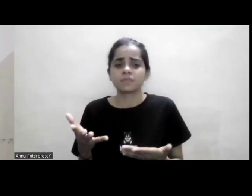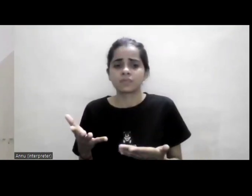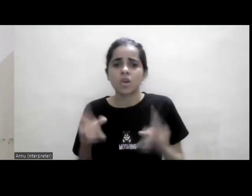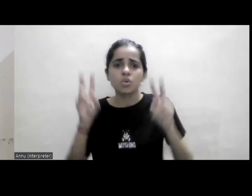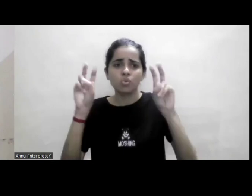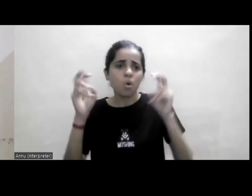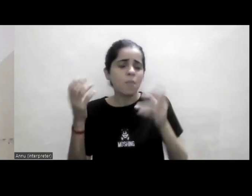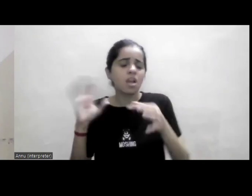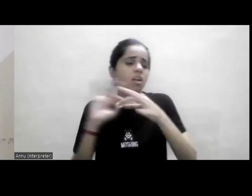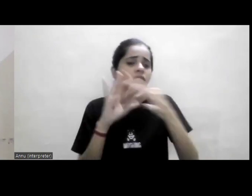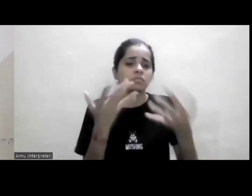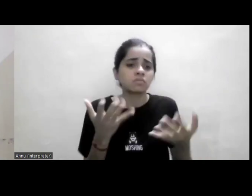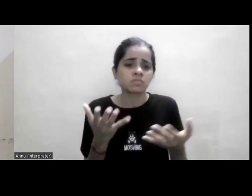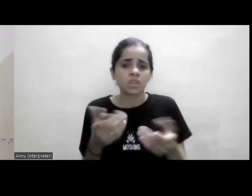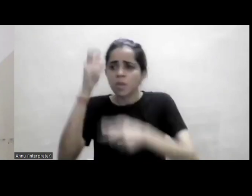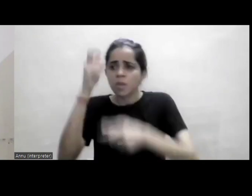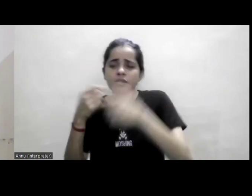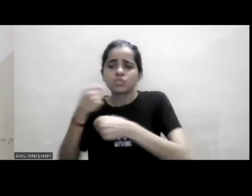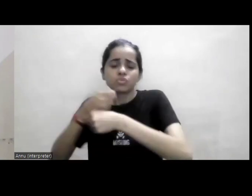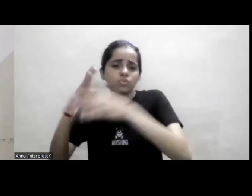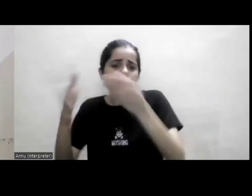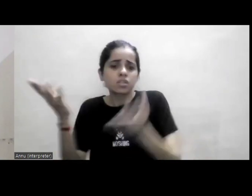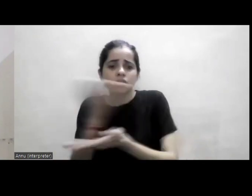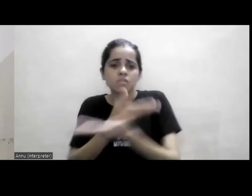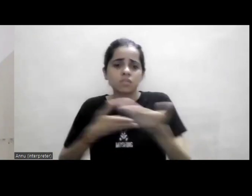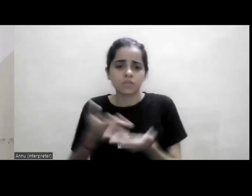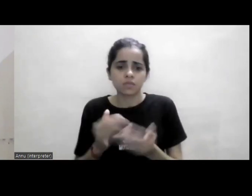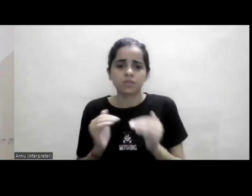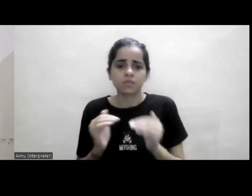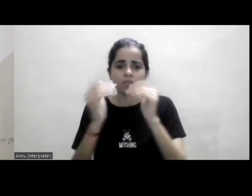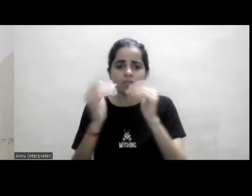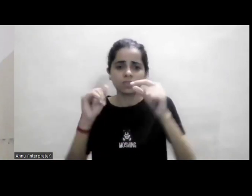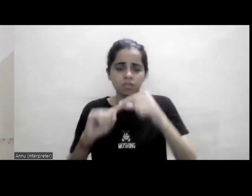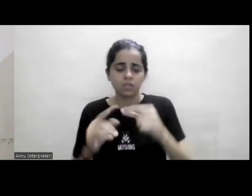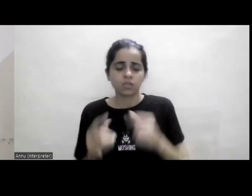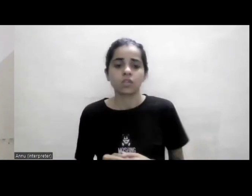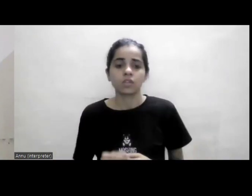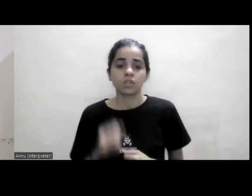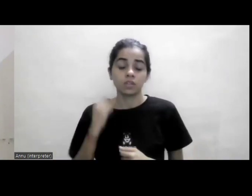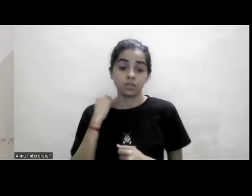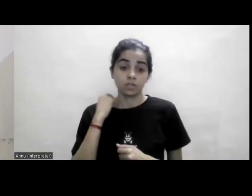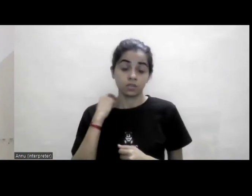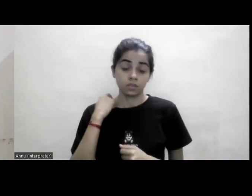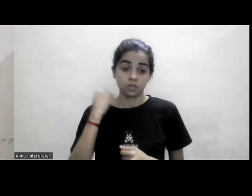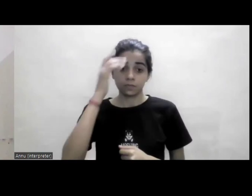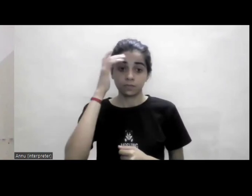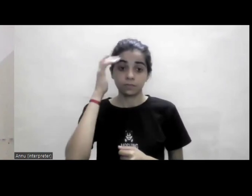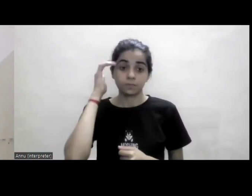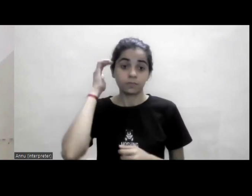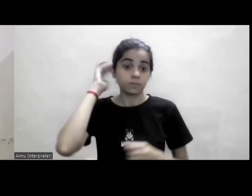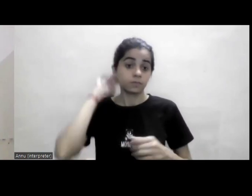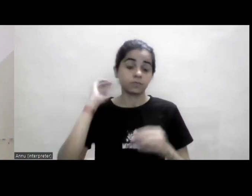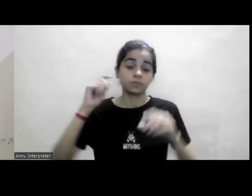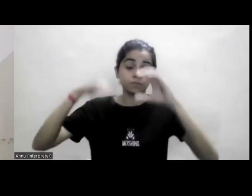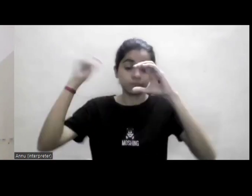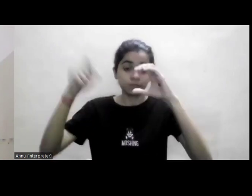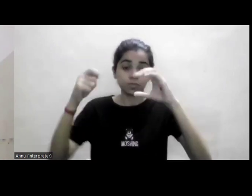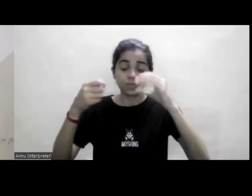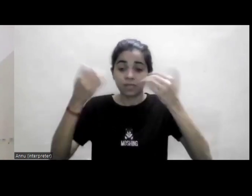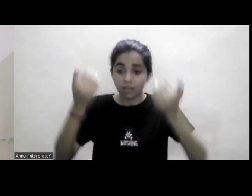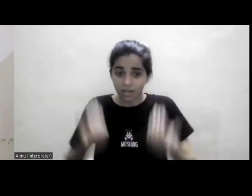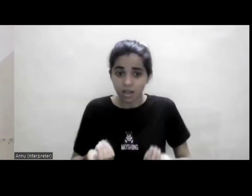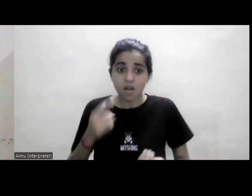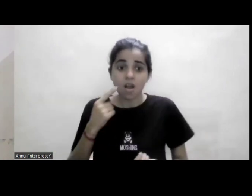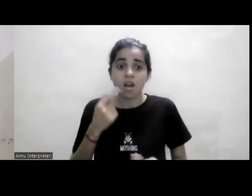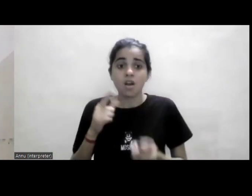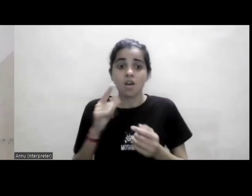They're just underlying narratives. So very quickly, the other one that I thought of, if you've seen it at all, is Modern Love. The